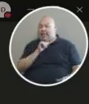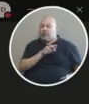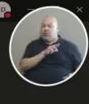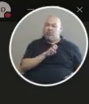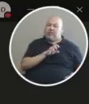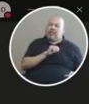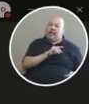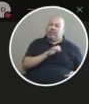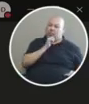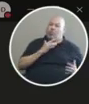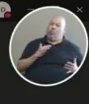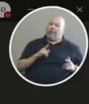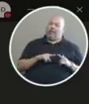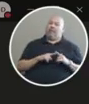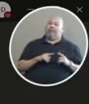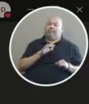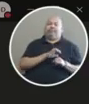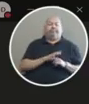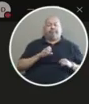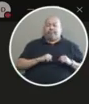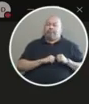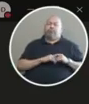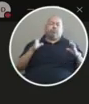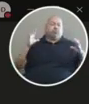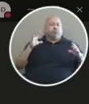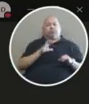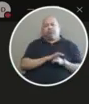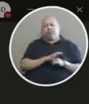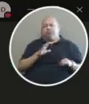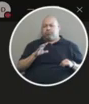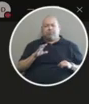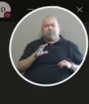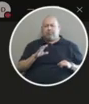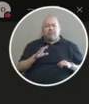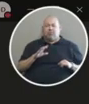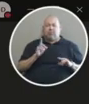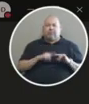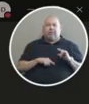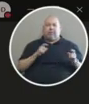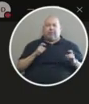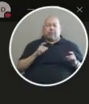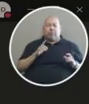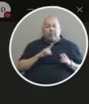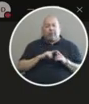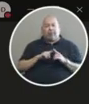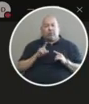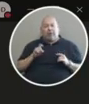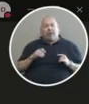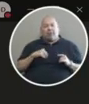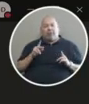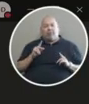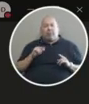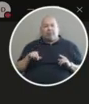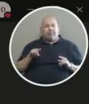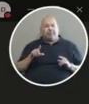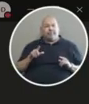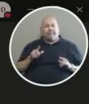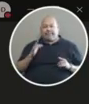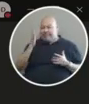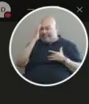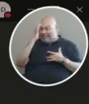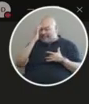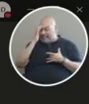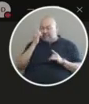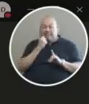Don't wait until this thing blows out to a disproportionate number and then you have people getting